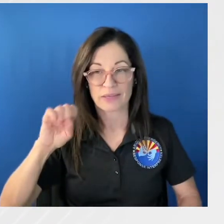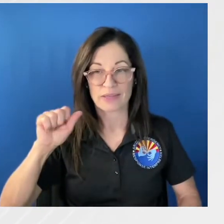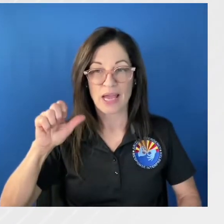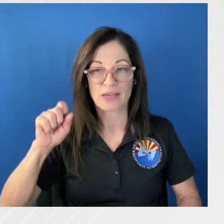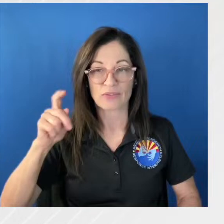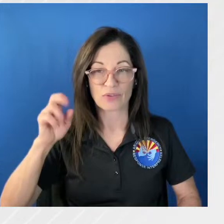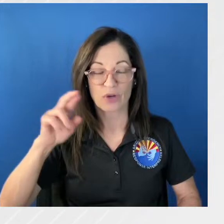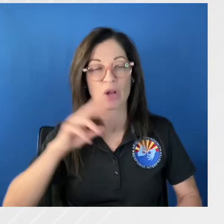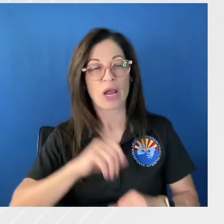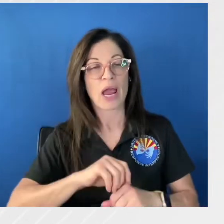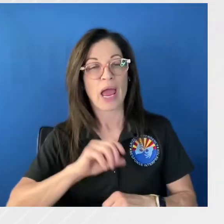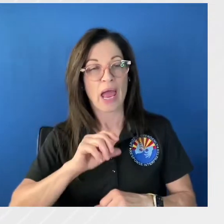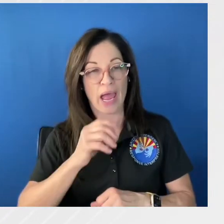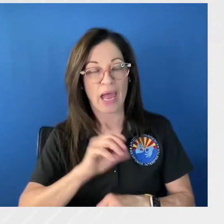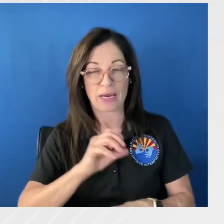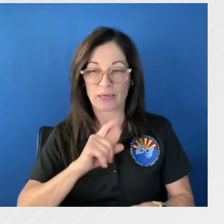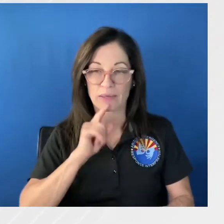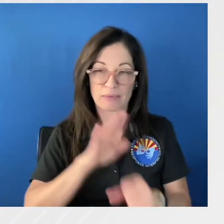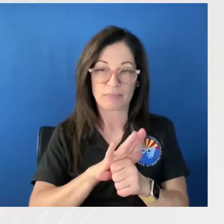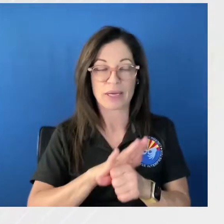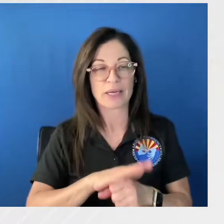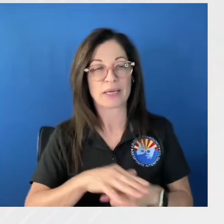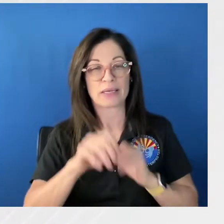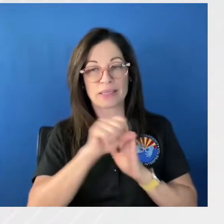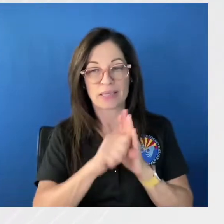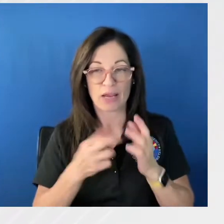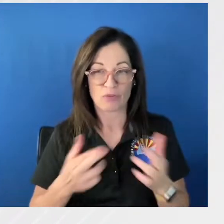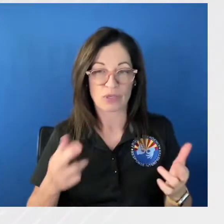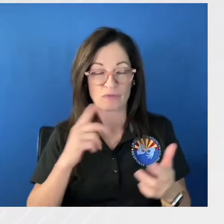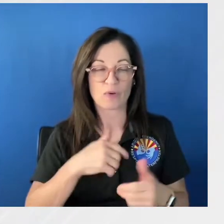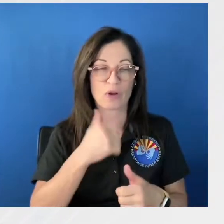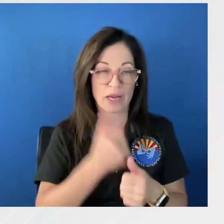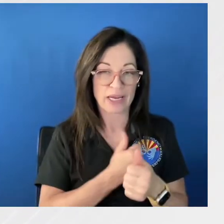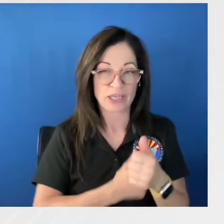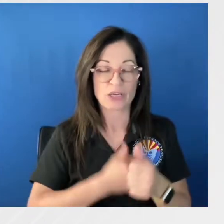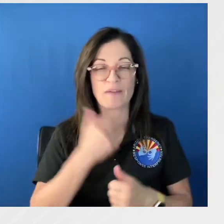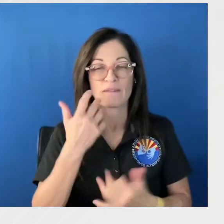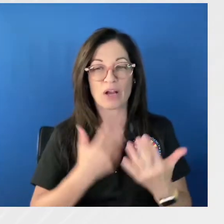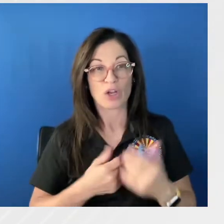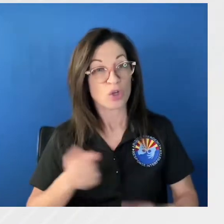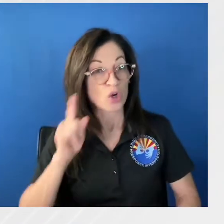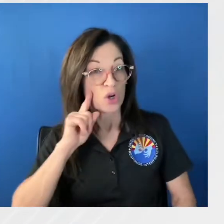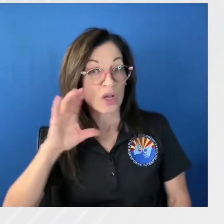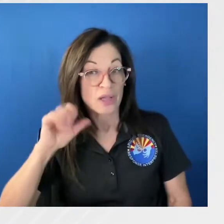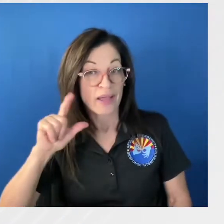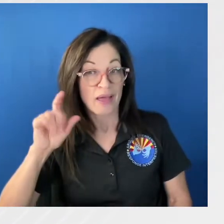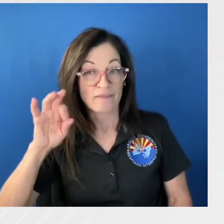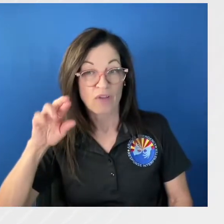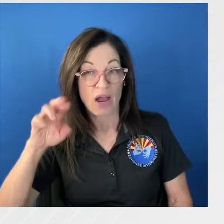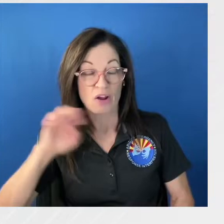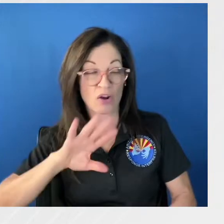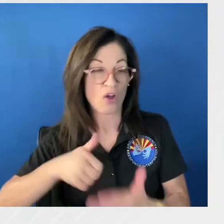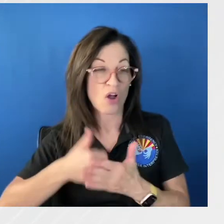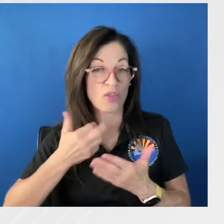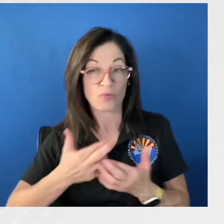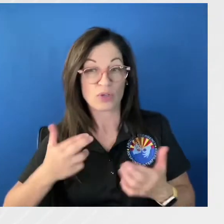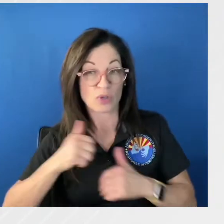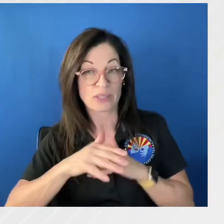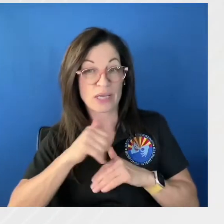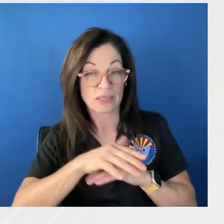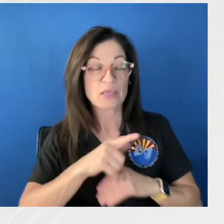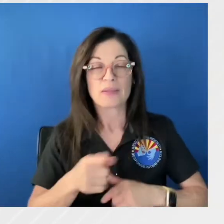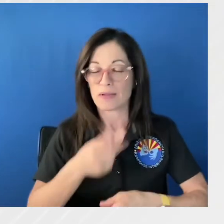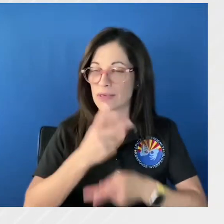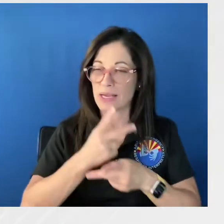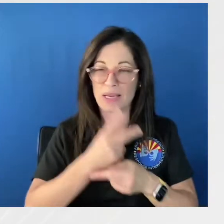dedicated state resources to every single one of our fires. So you heard mention of CAL FIRE and all the resources. They are taking care of business